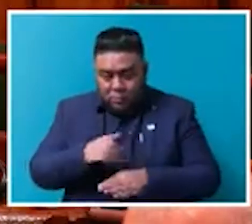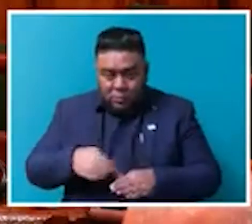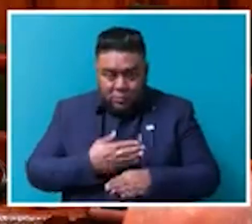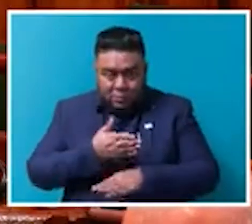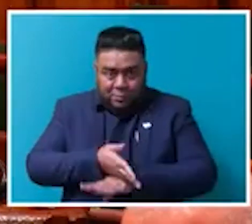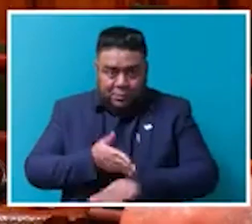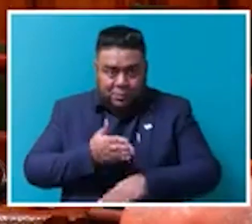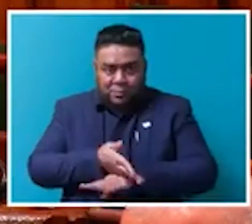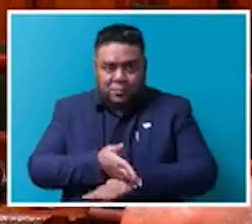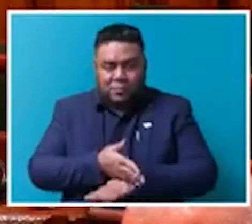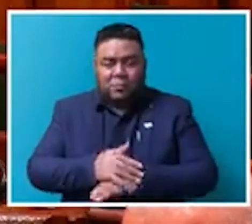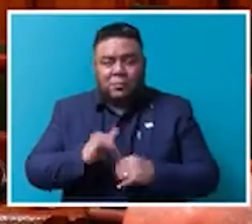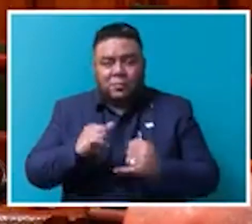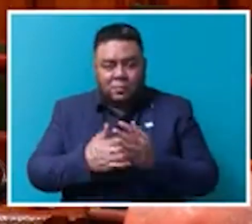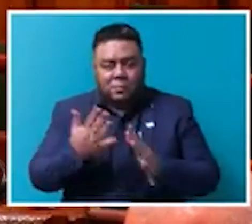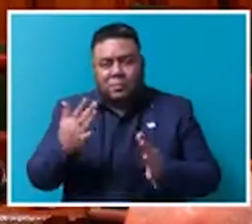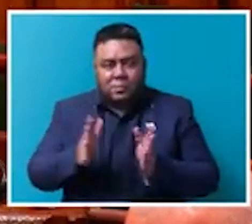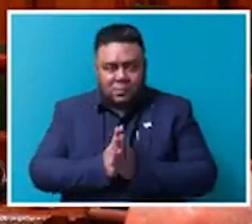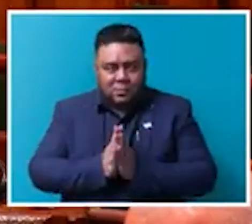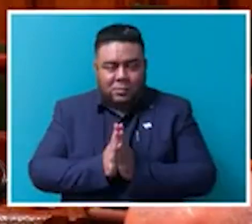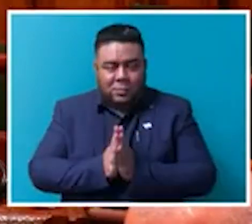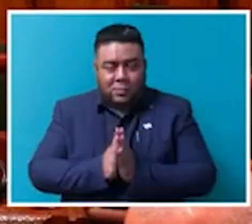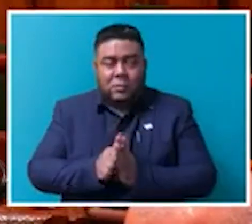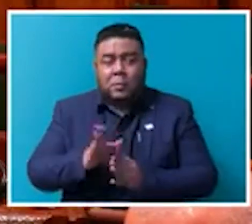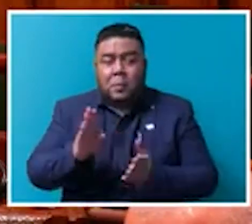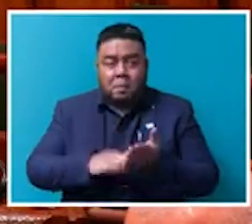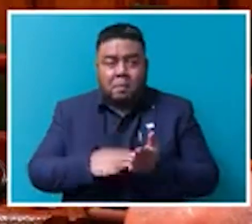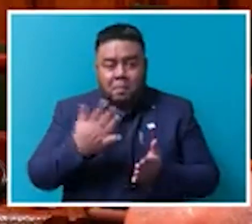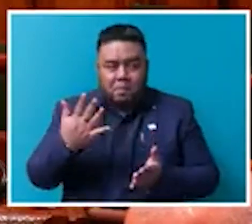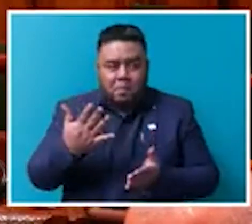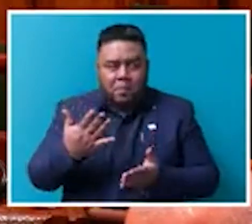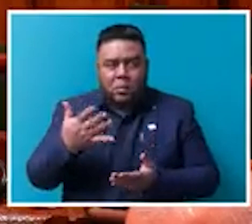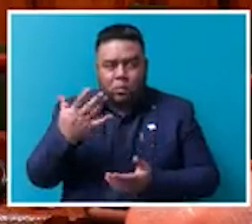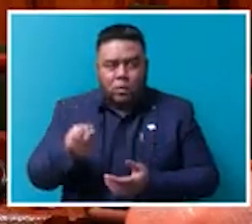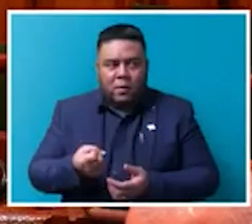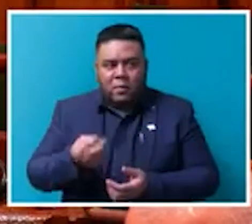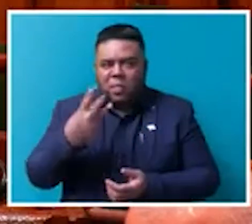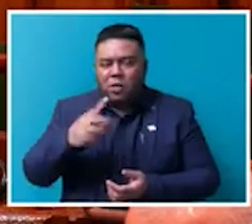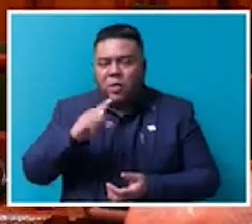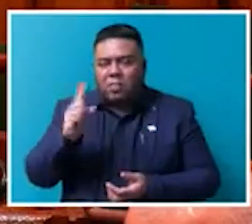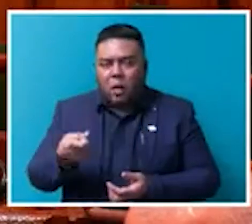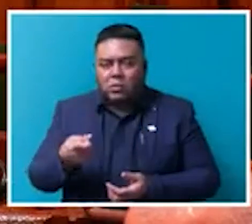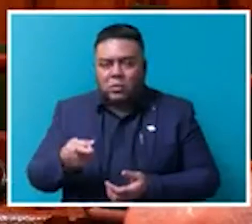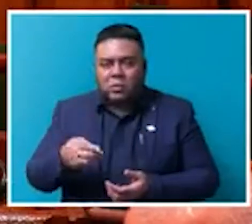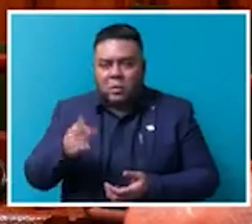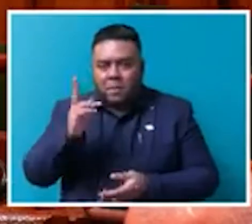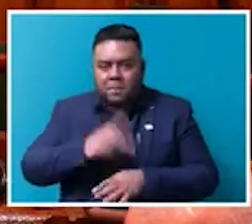over Saturday and Sunday also. We expect that by Monday, we should have around 3,000